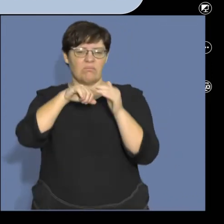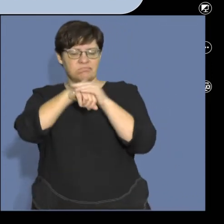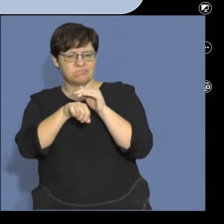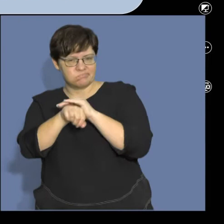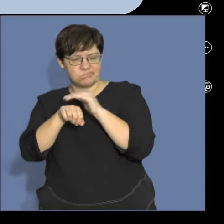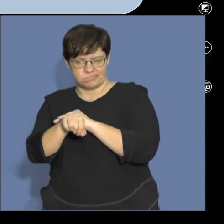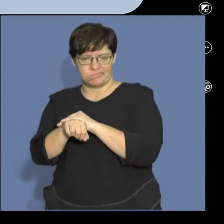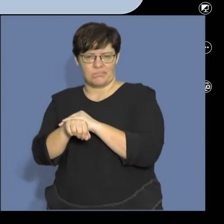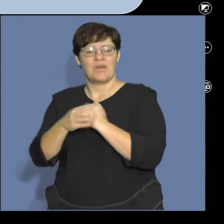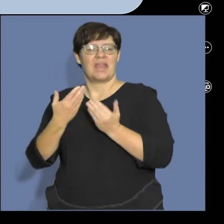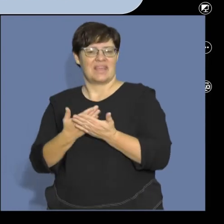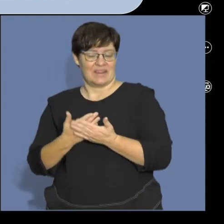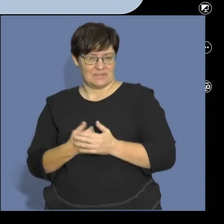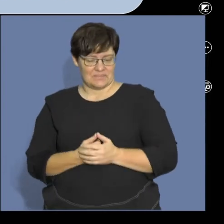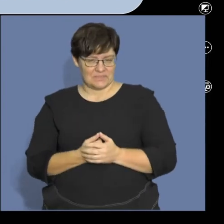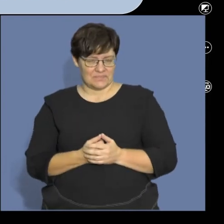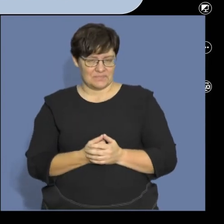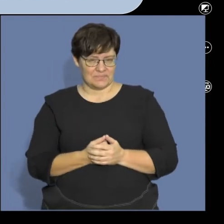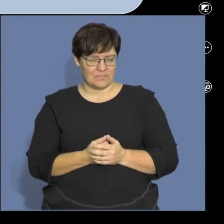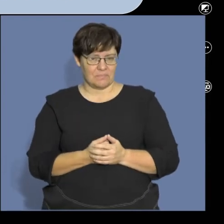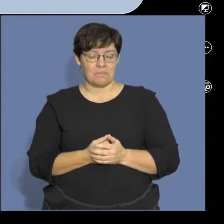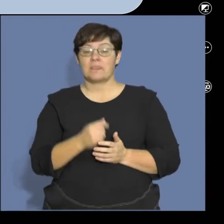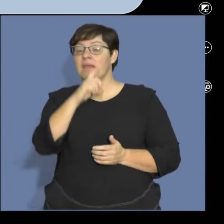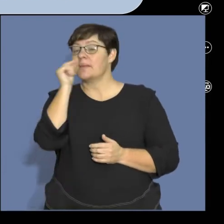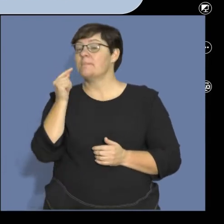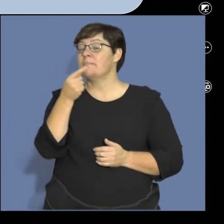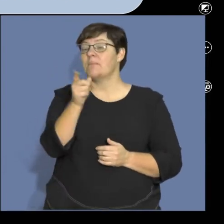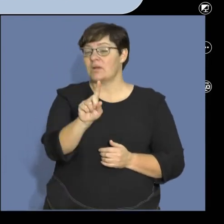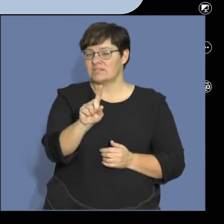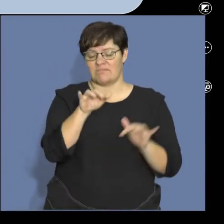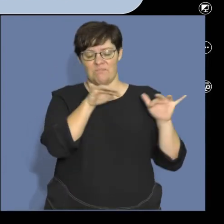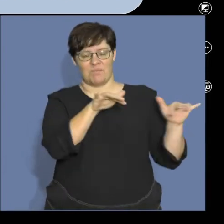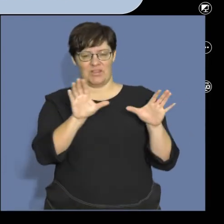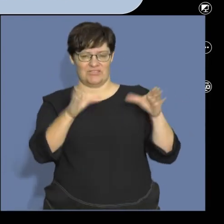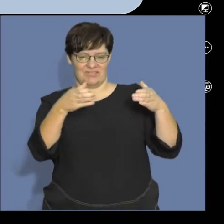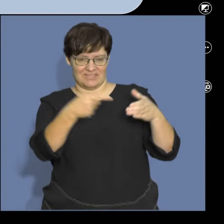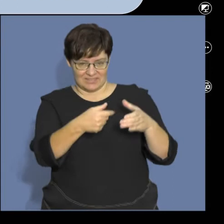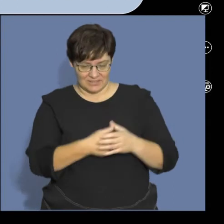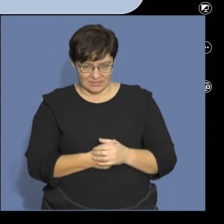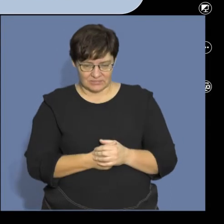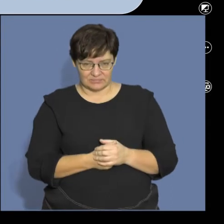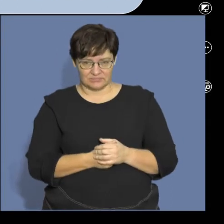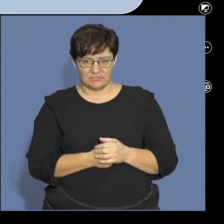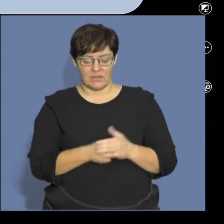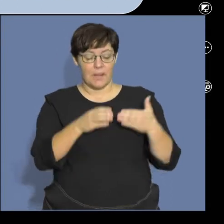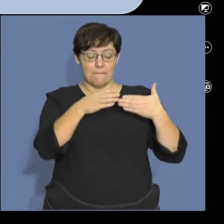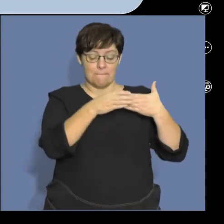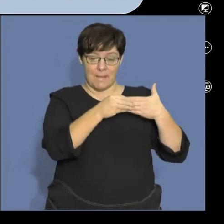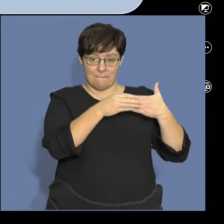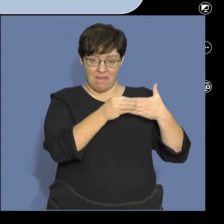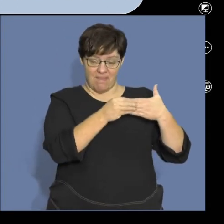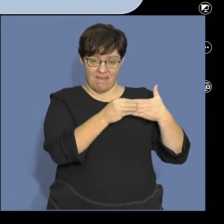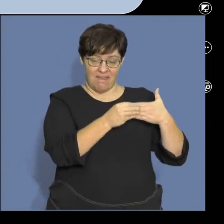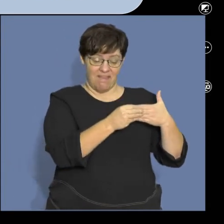can produce offspring. And we call them a population. So they are members of